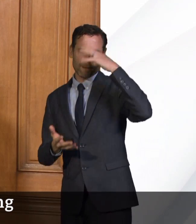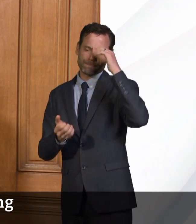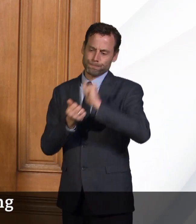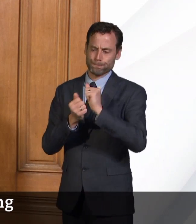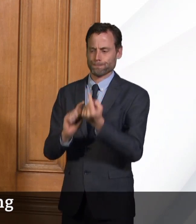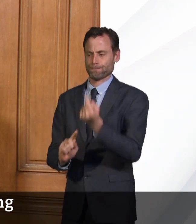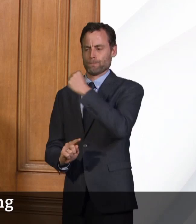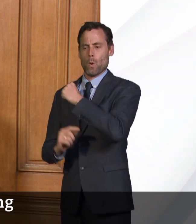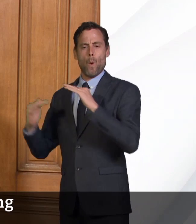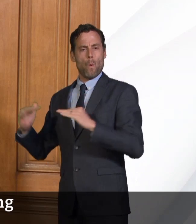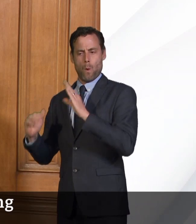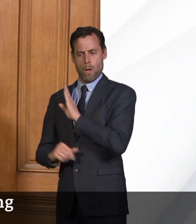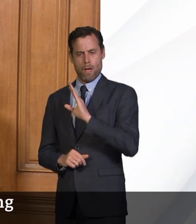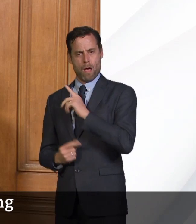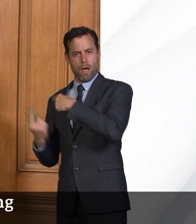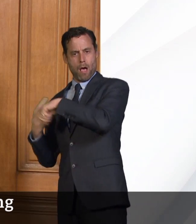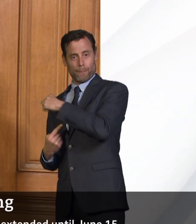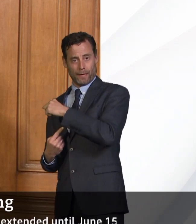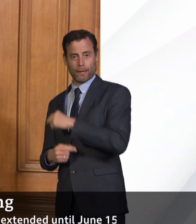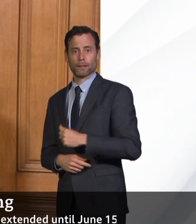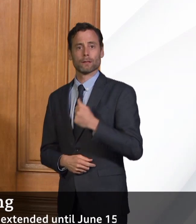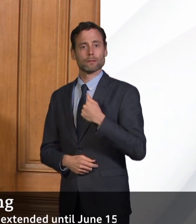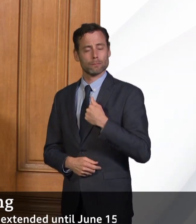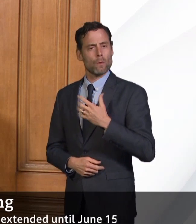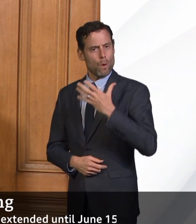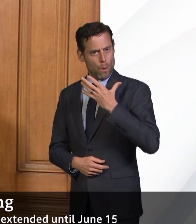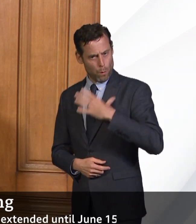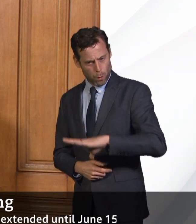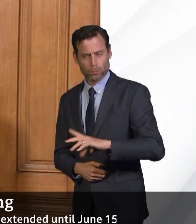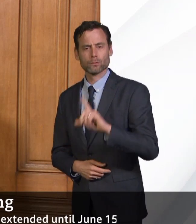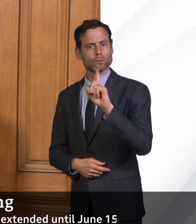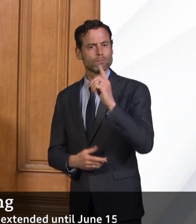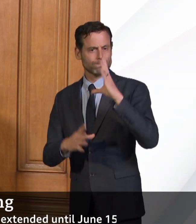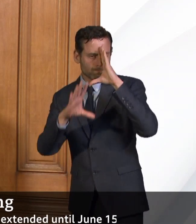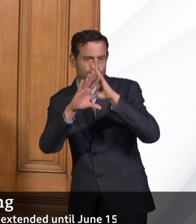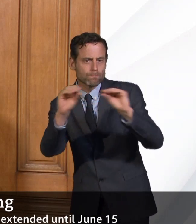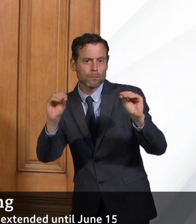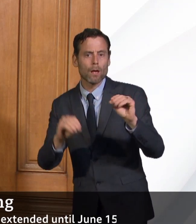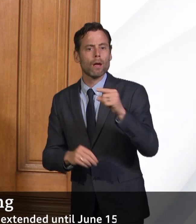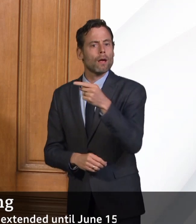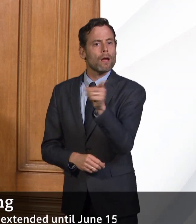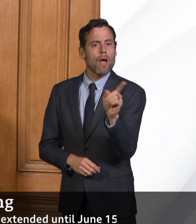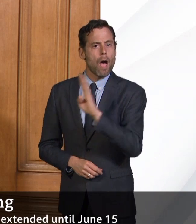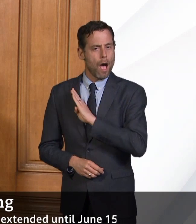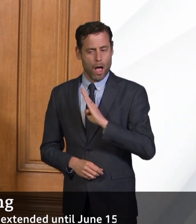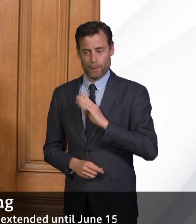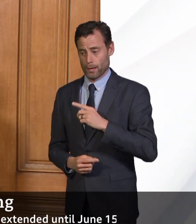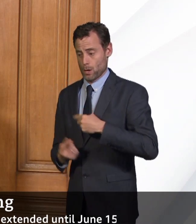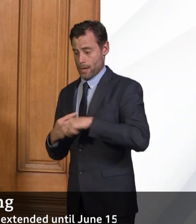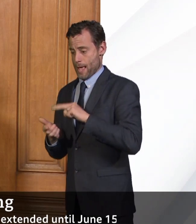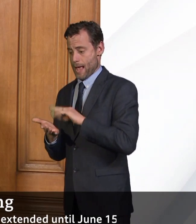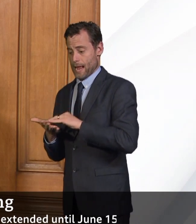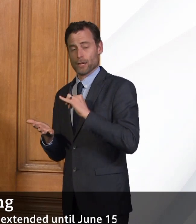forces personnel, I want to remind those serving in the military that the NHS repays your service with tailored care, whether that's